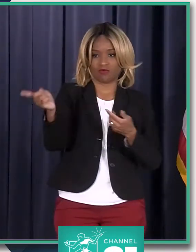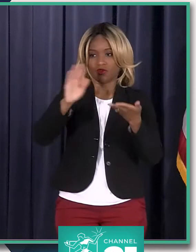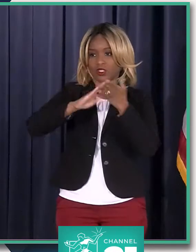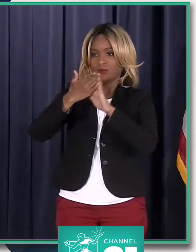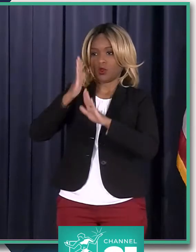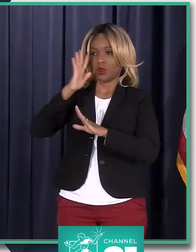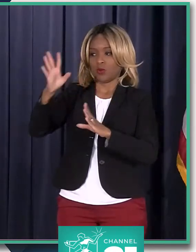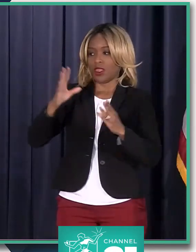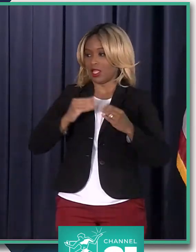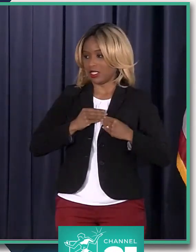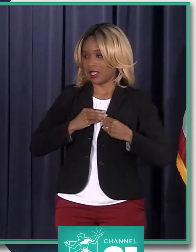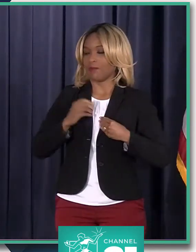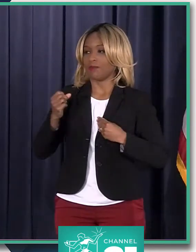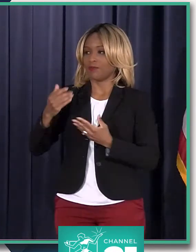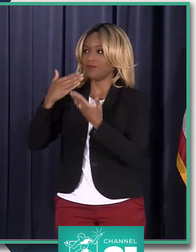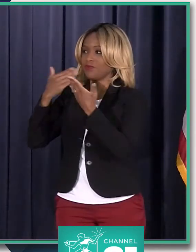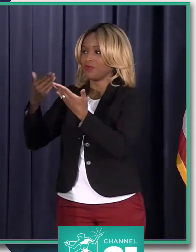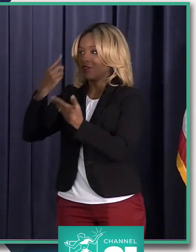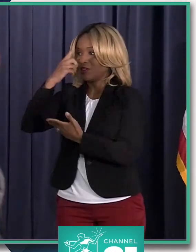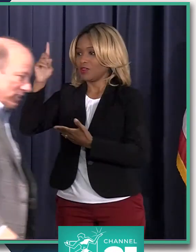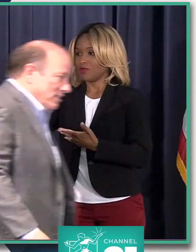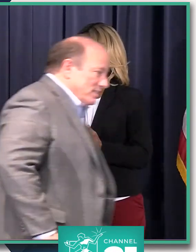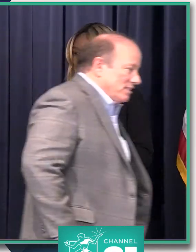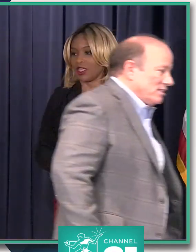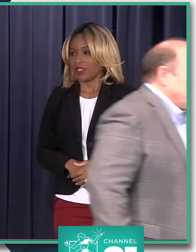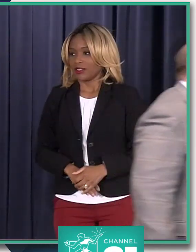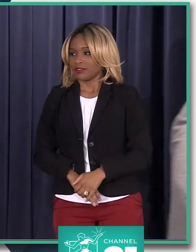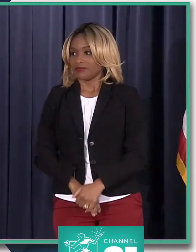again. Thank you.